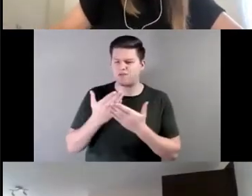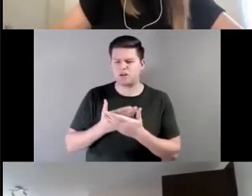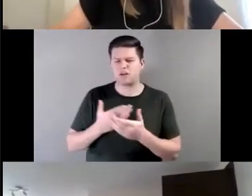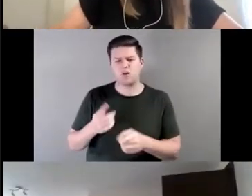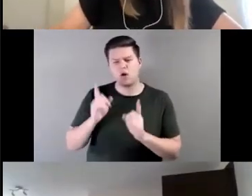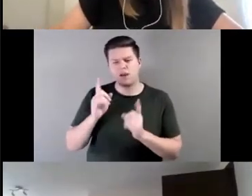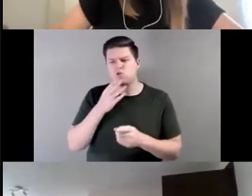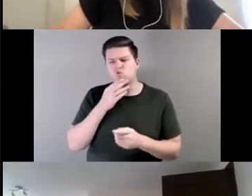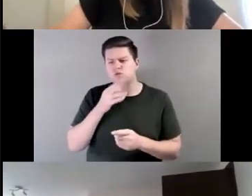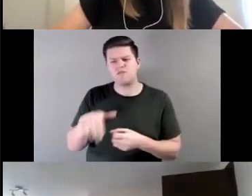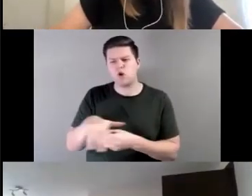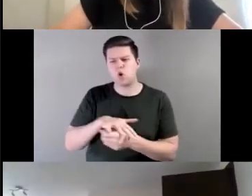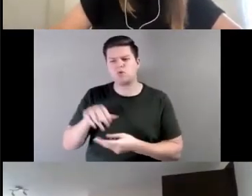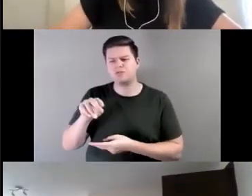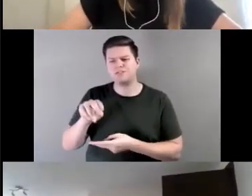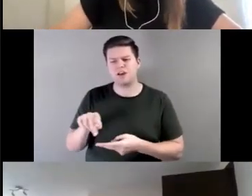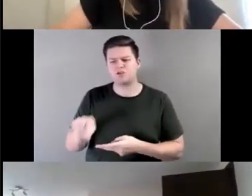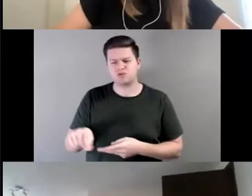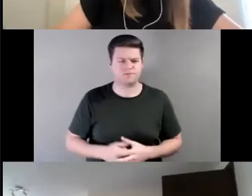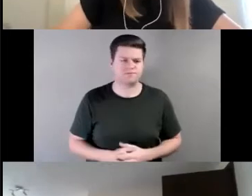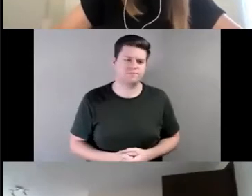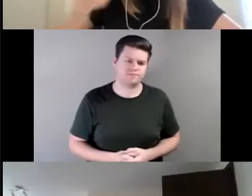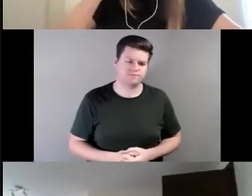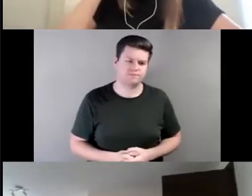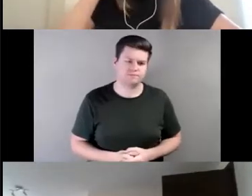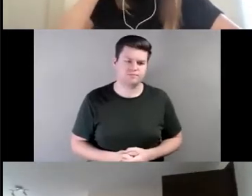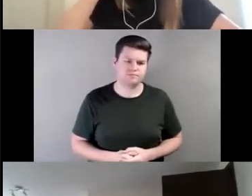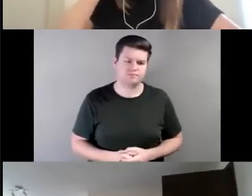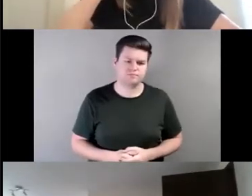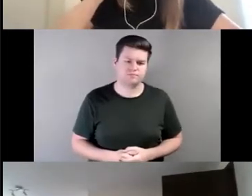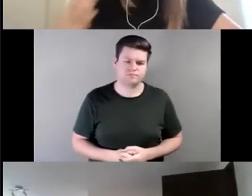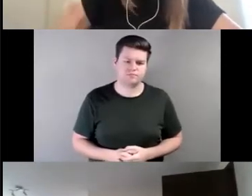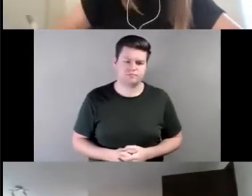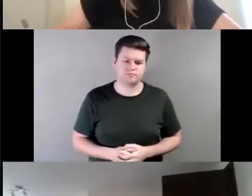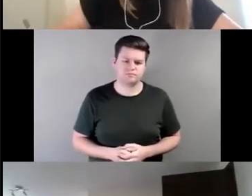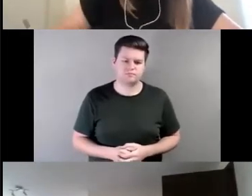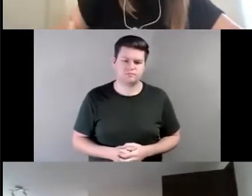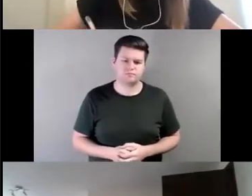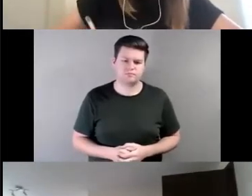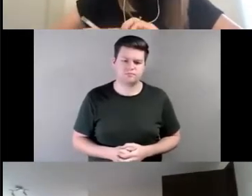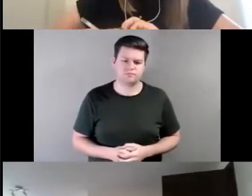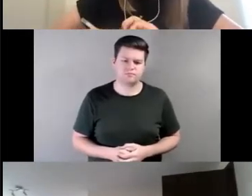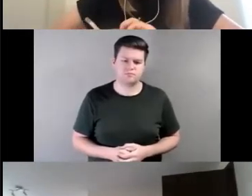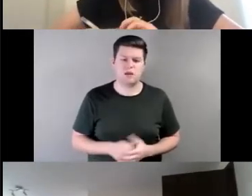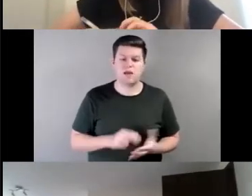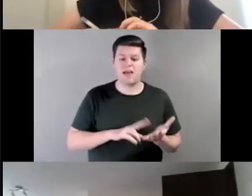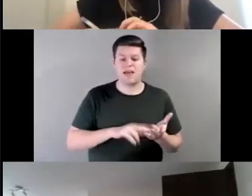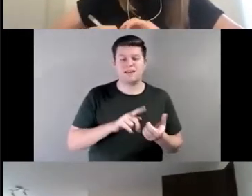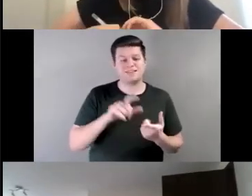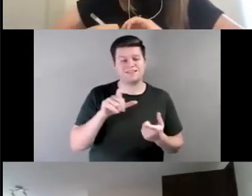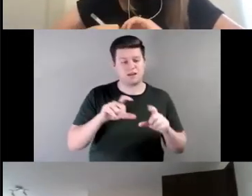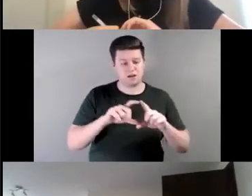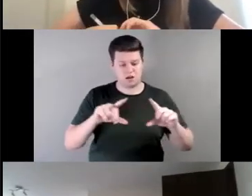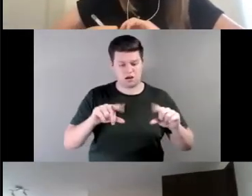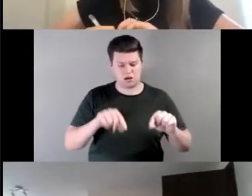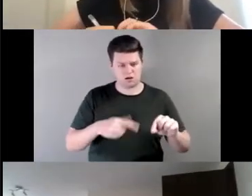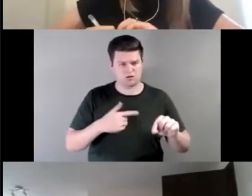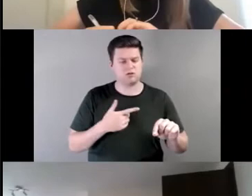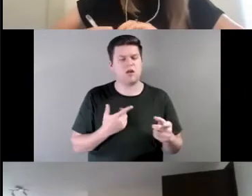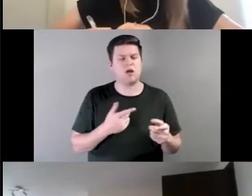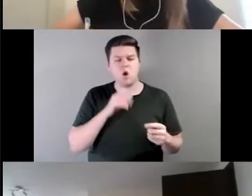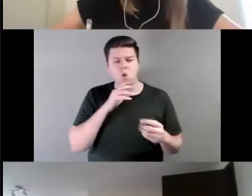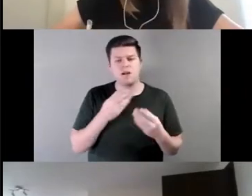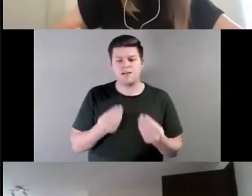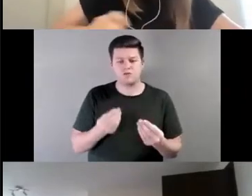The National Entitlement Card, depending on what local authority area you live in, also provides access to local concessions.